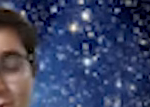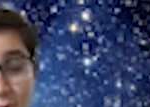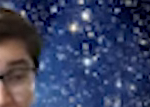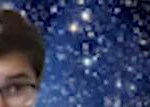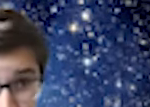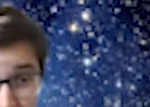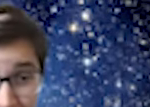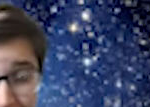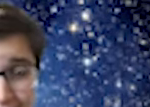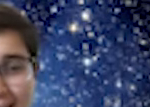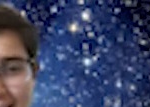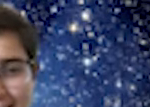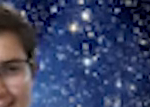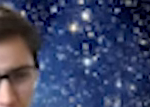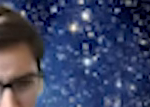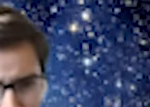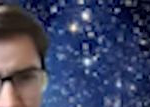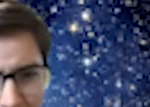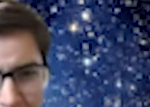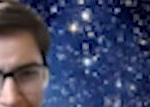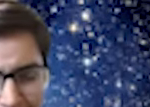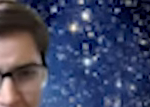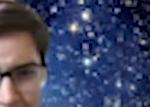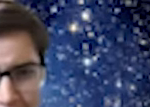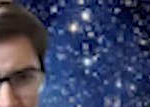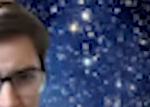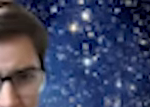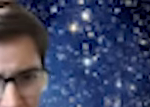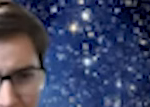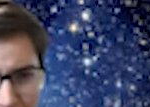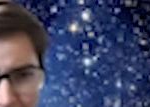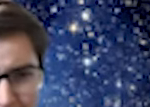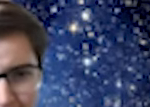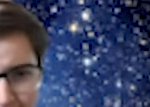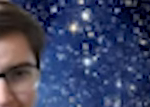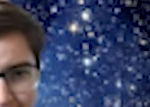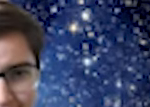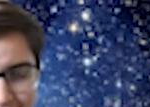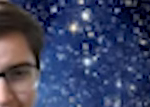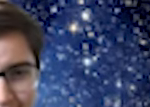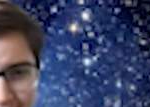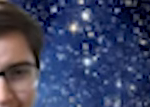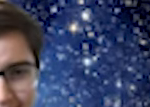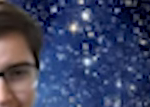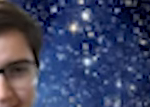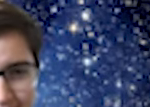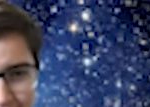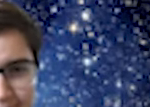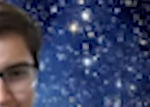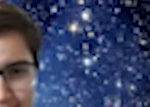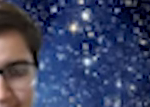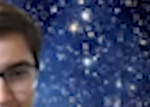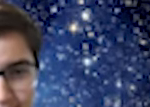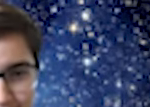And so you're down there right now. Is it winter time in Antarctica while you're there now? Yes, it is.